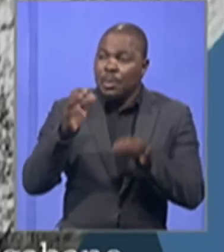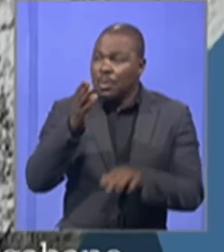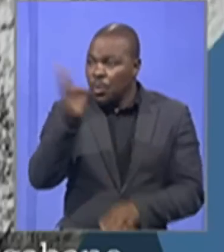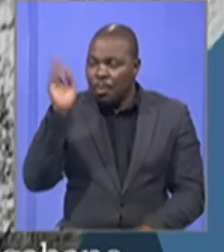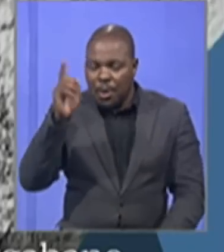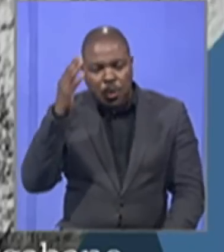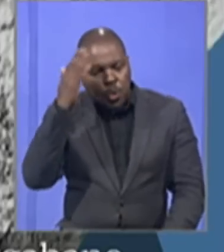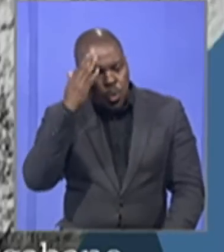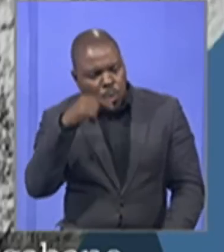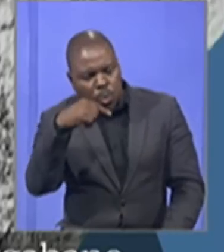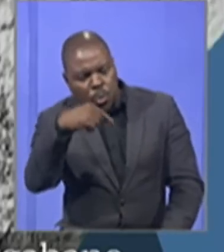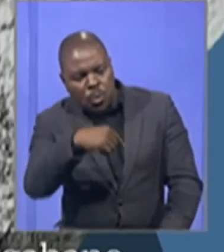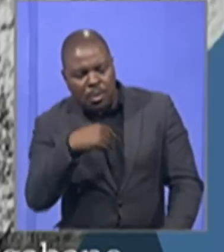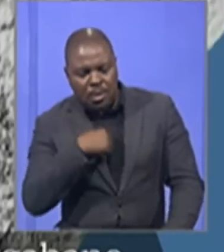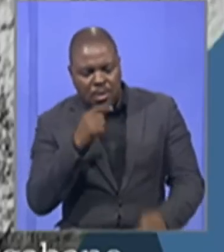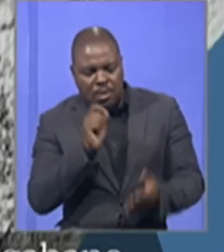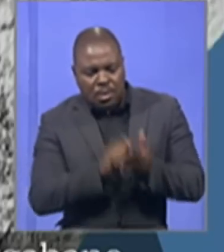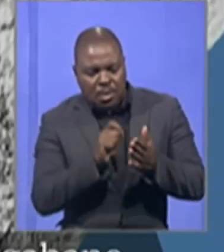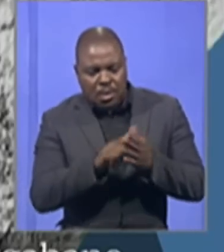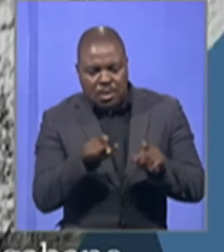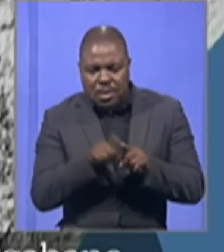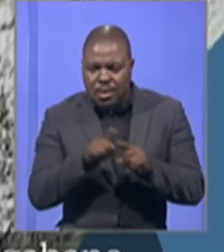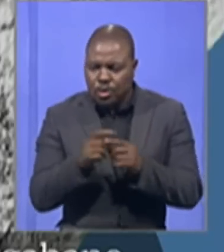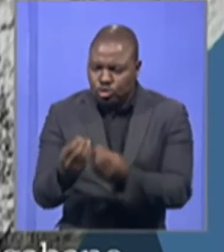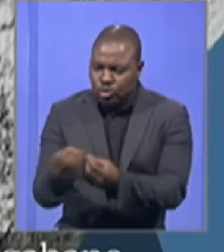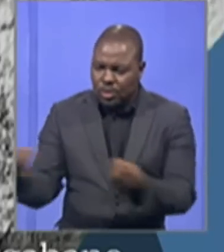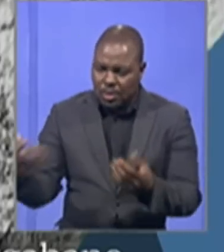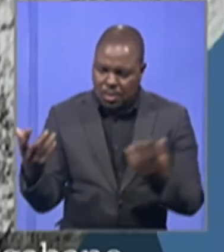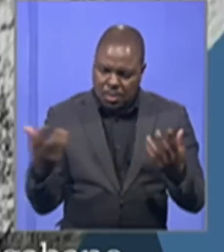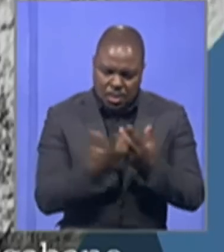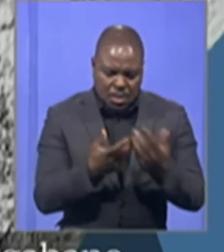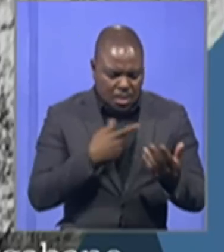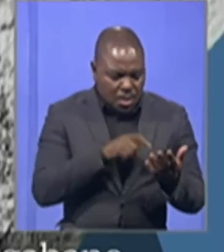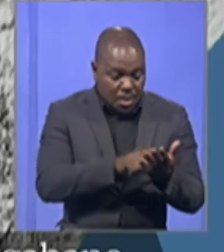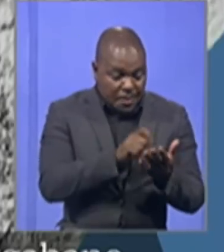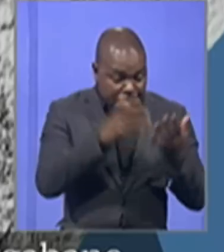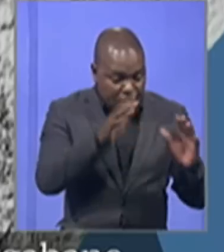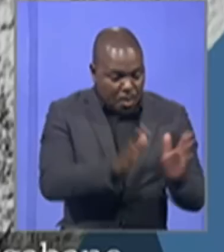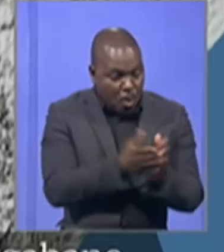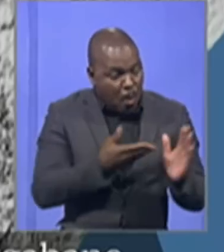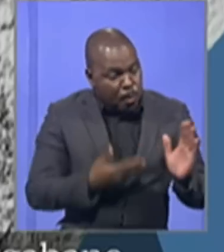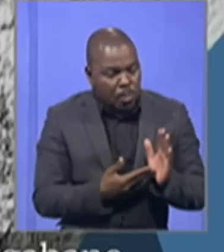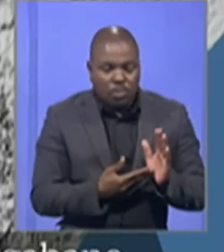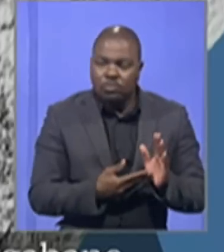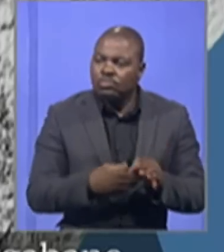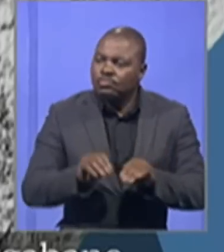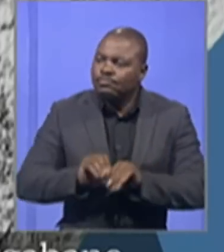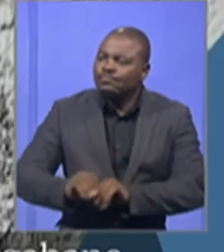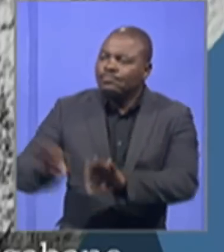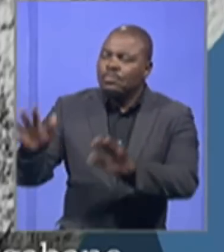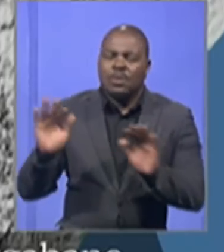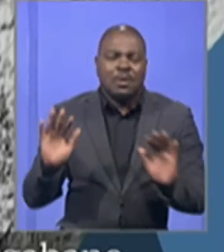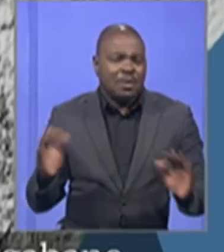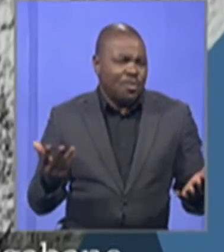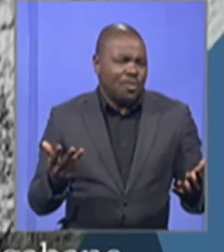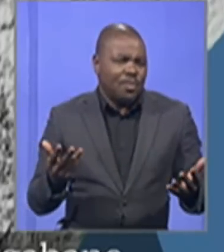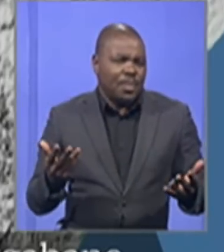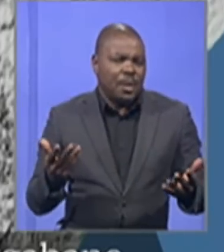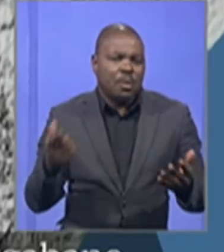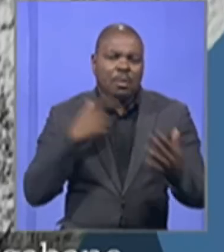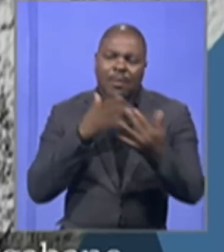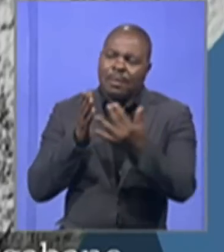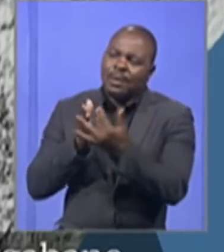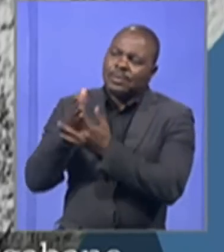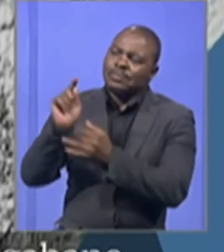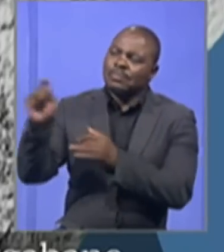tsena tse re di ngolang e ba ngolla bana o fihlella jwang bana ba ngollang bona e ba ngolla batho ba holo ba hokae o ba fihlella